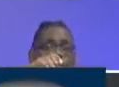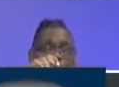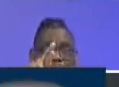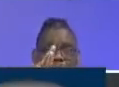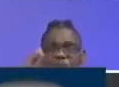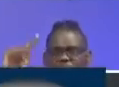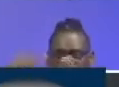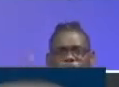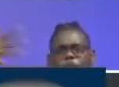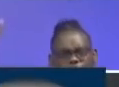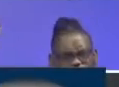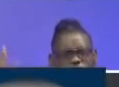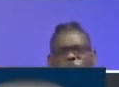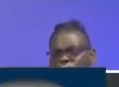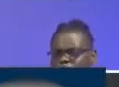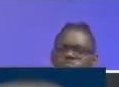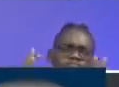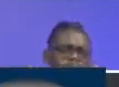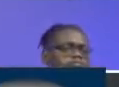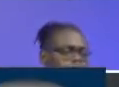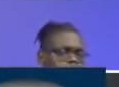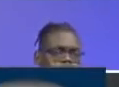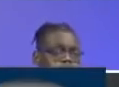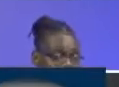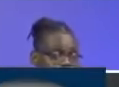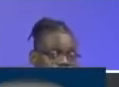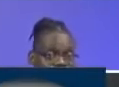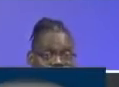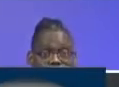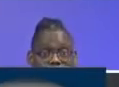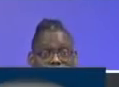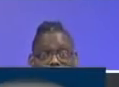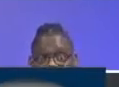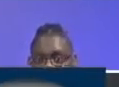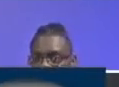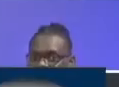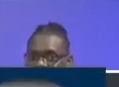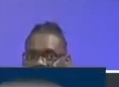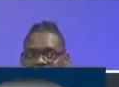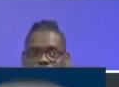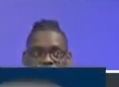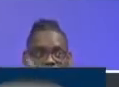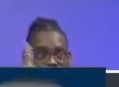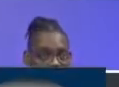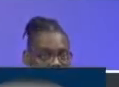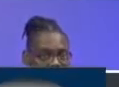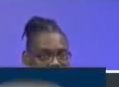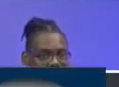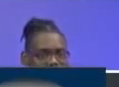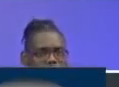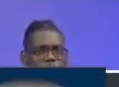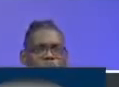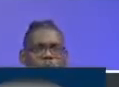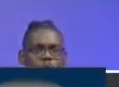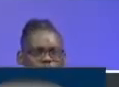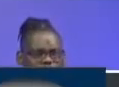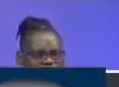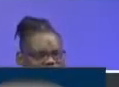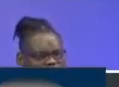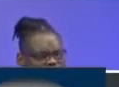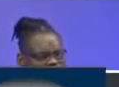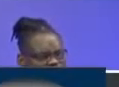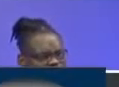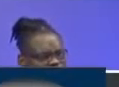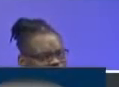vaccinated, but then turned symptomatic on December the 10th. This person behaved in a